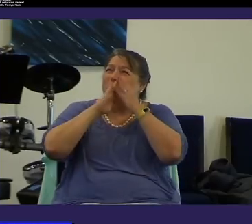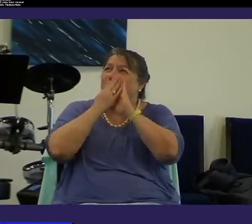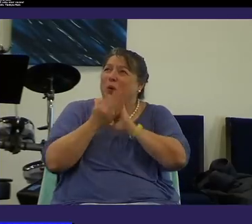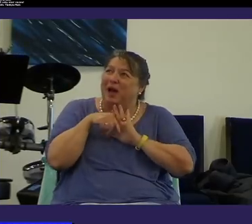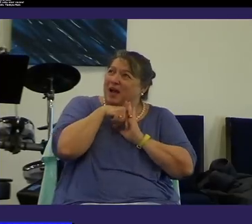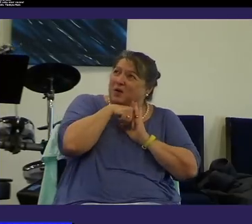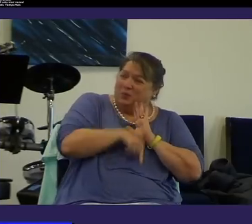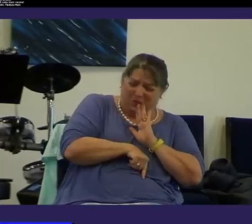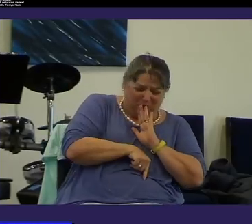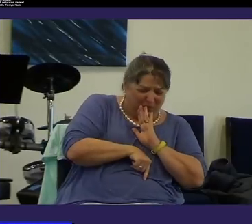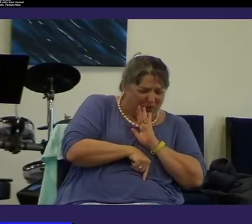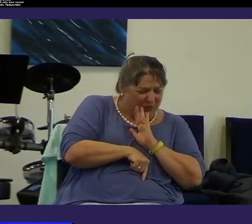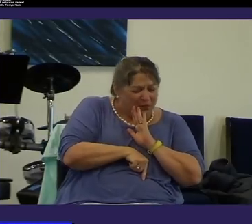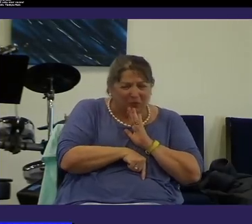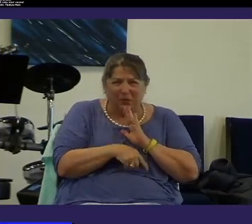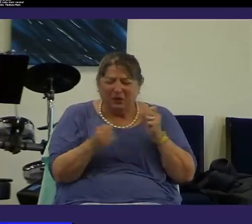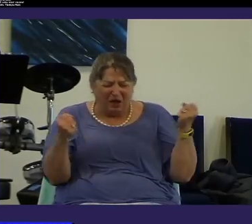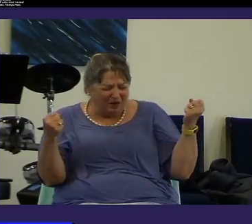peace.